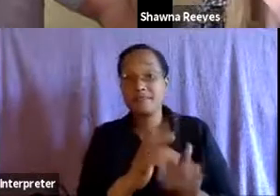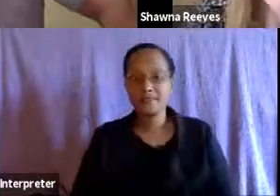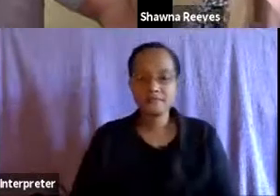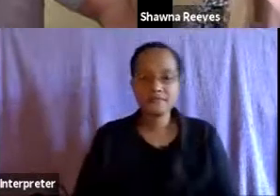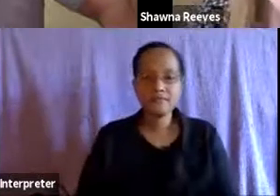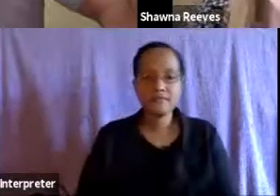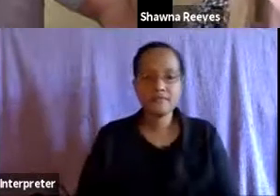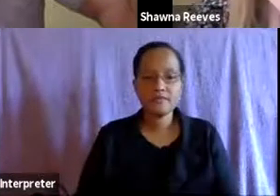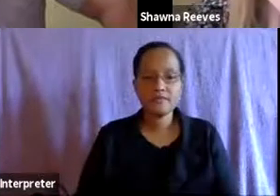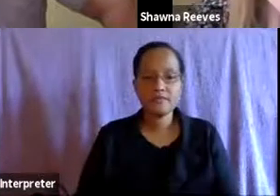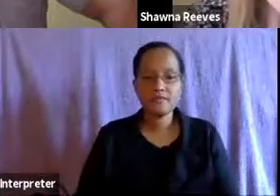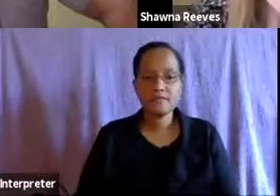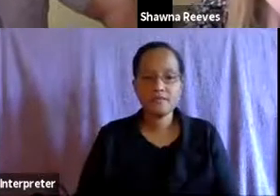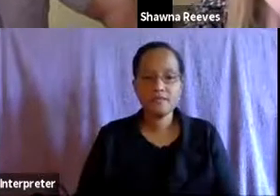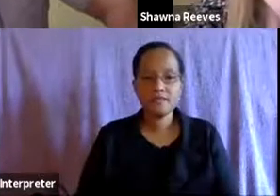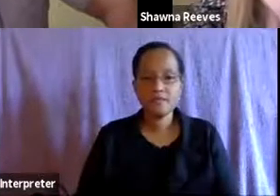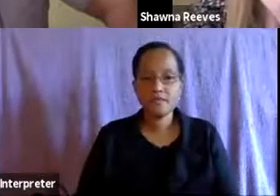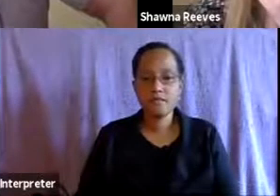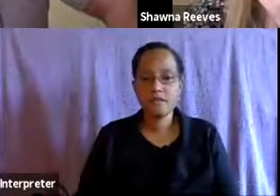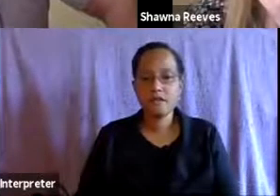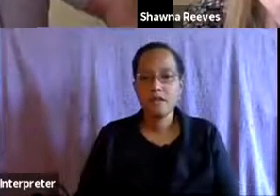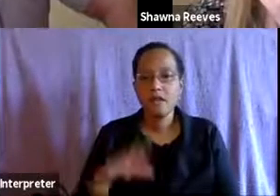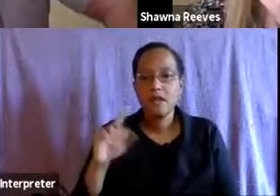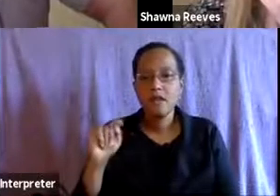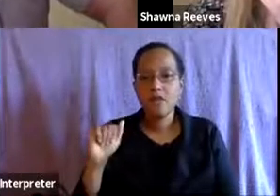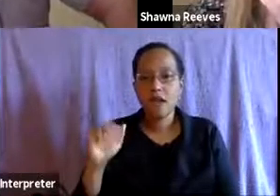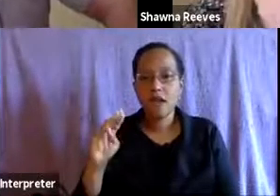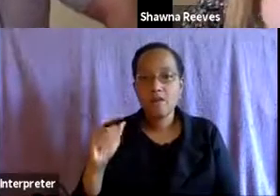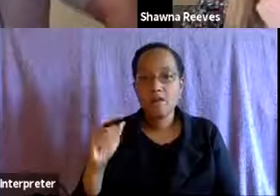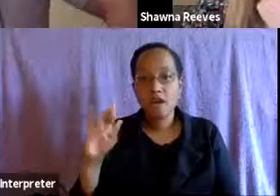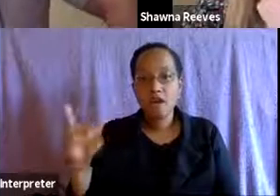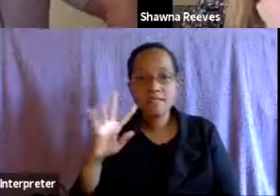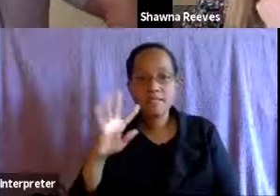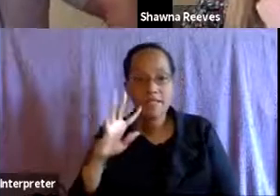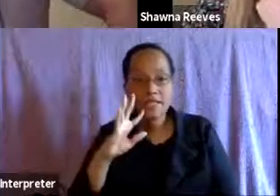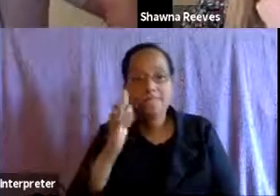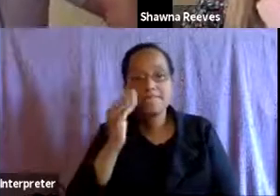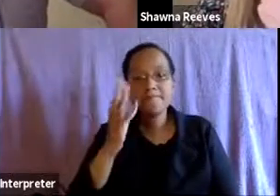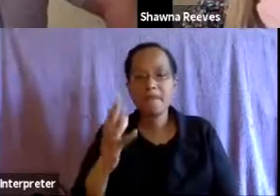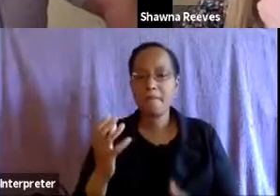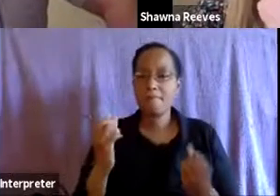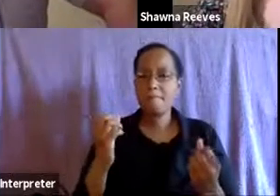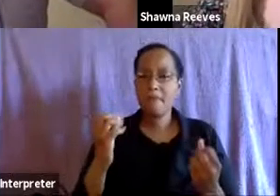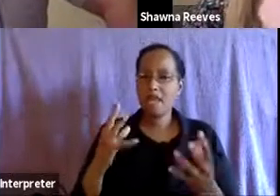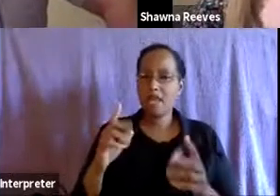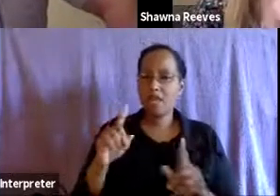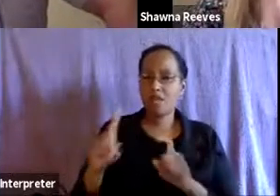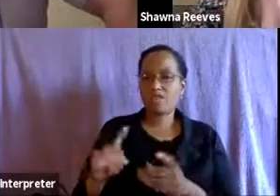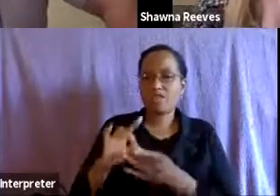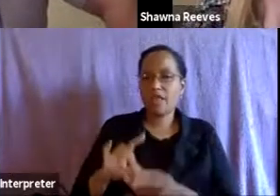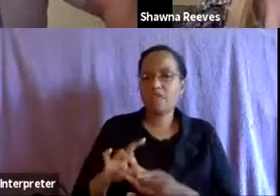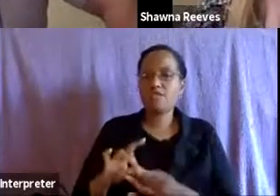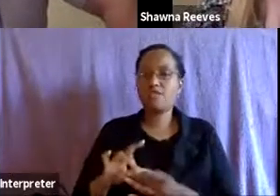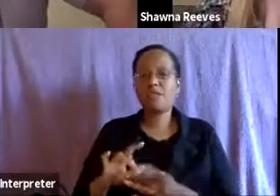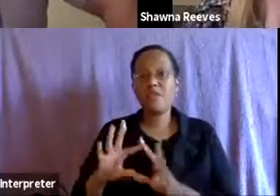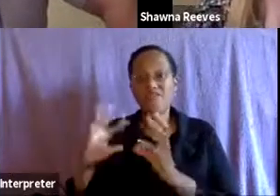going to have to be a series of tests. So we are going to proceed with extreme caution. We're not going to just with the green light jump in and